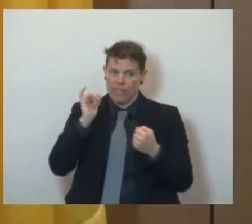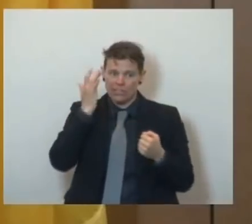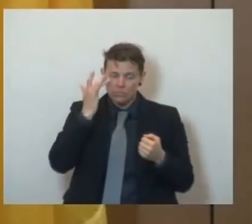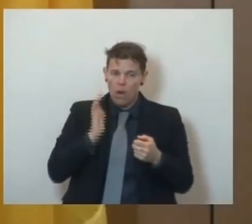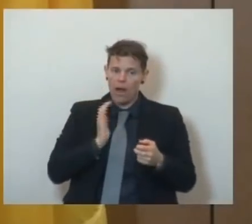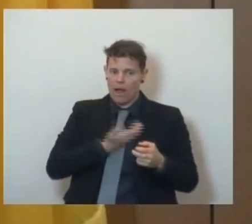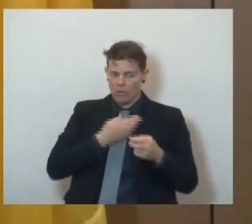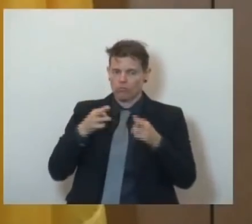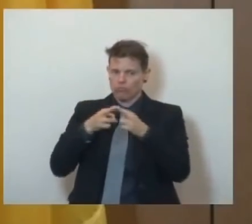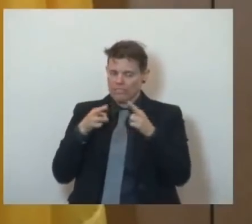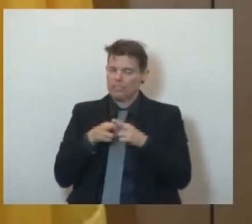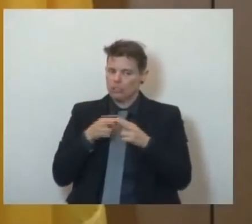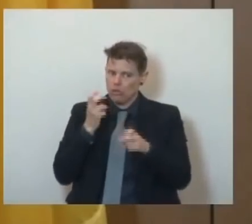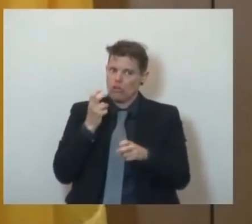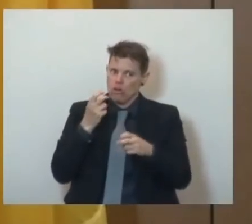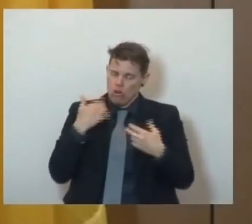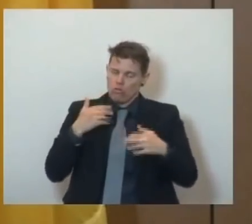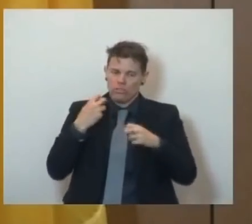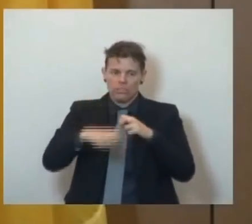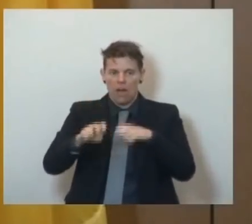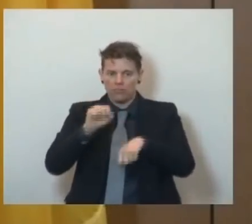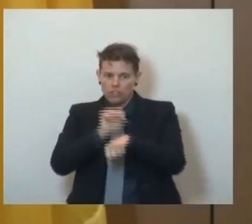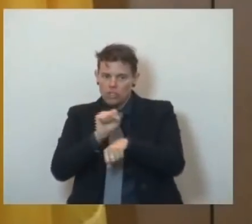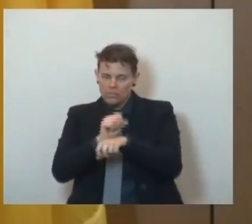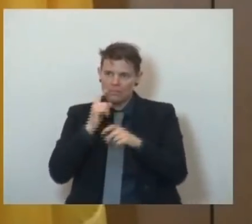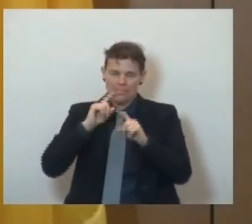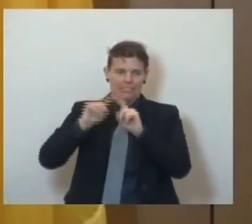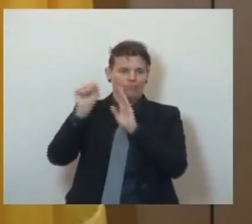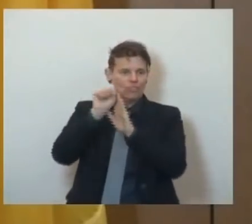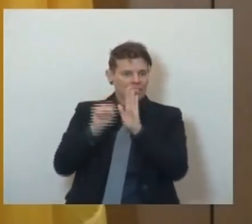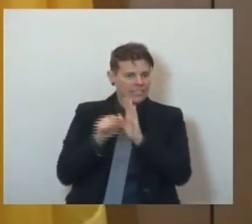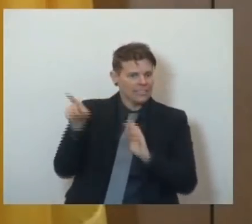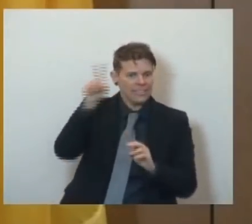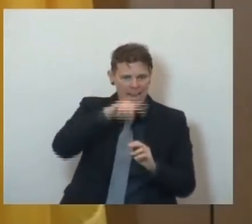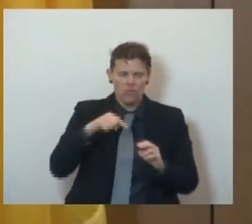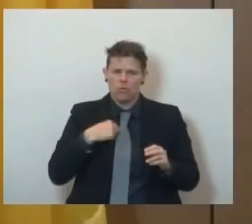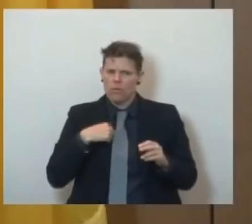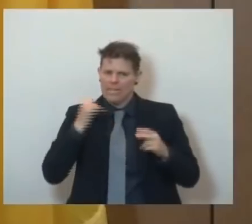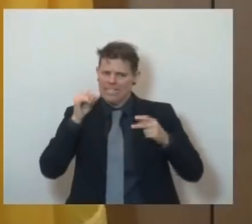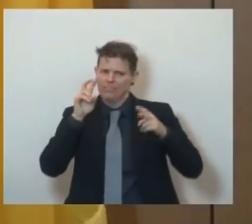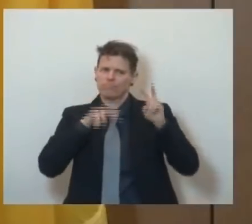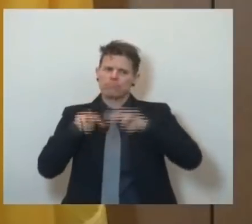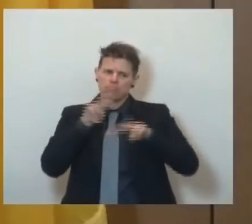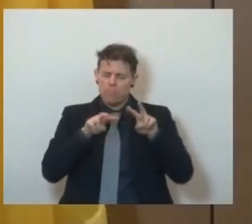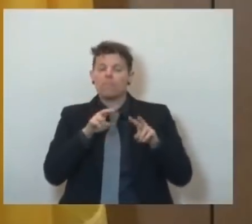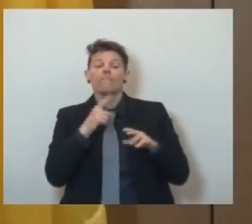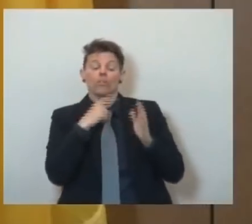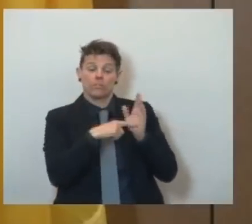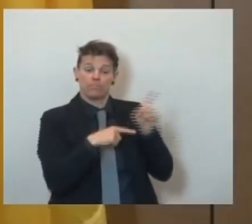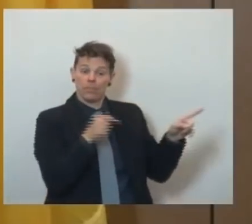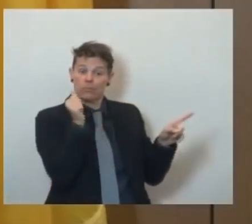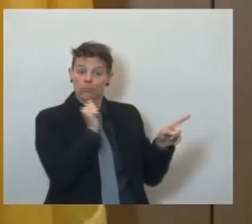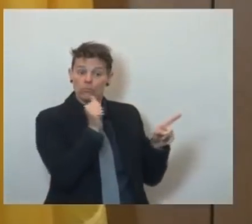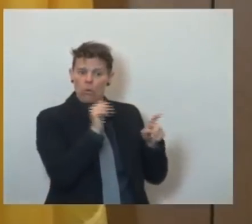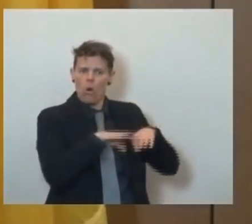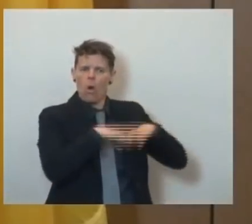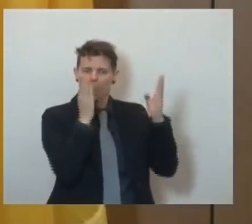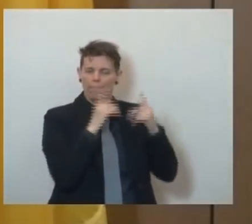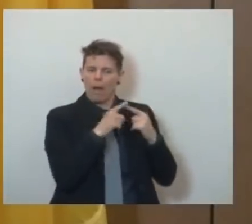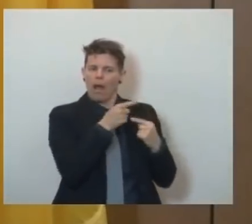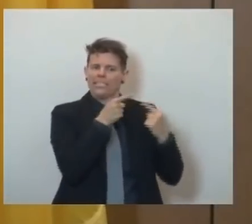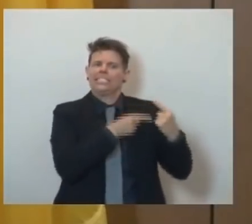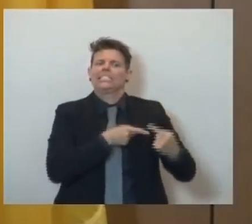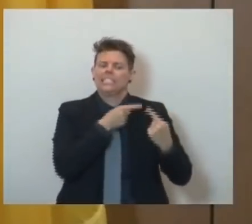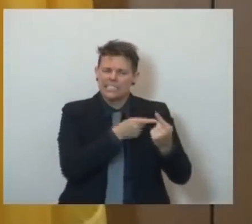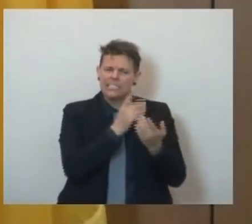participating, but they're trying to figure out, right? So Arizona opened, but they're really struggling with some areas and